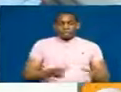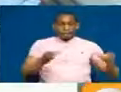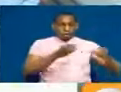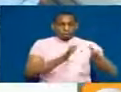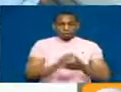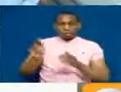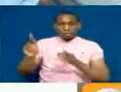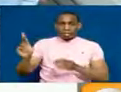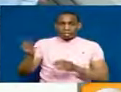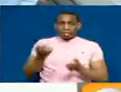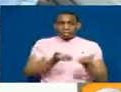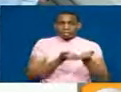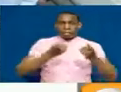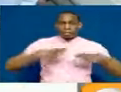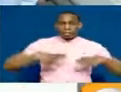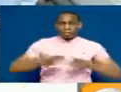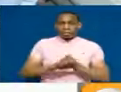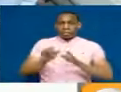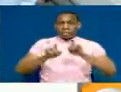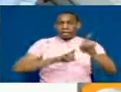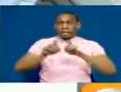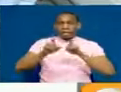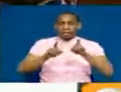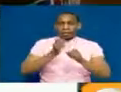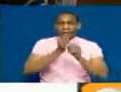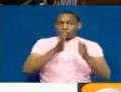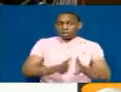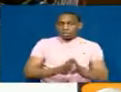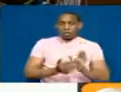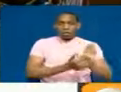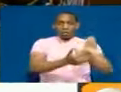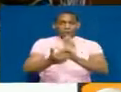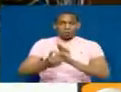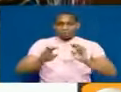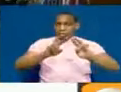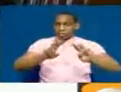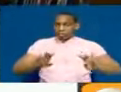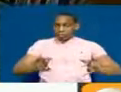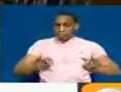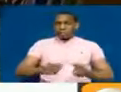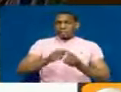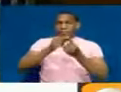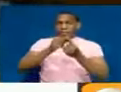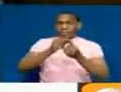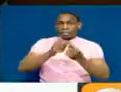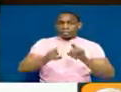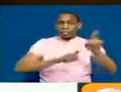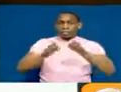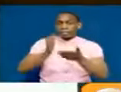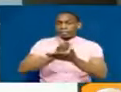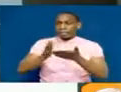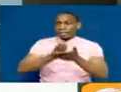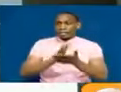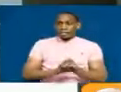delegation of Kenyan business people and tour operators to explore opportunities, especially in the